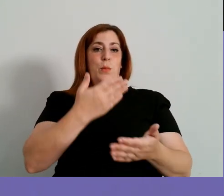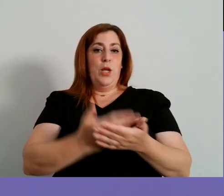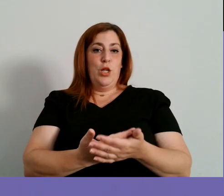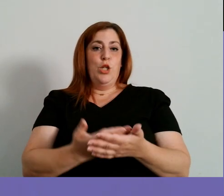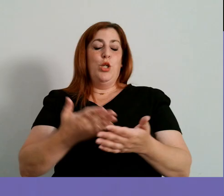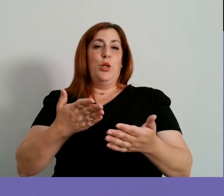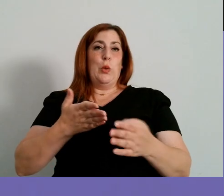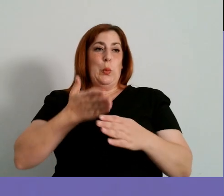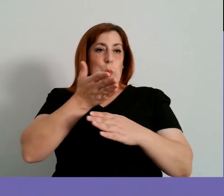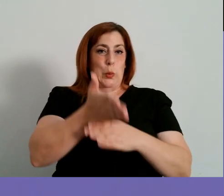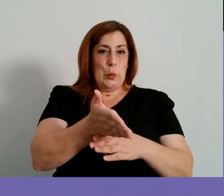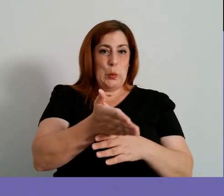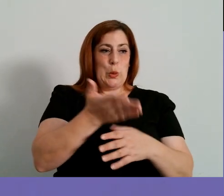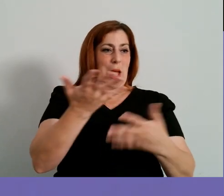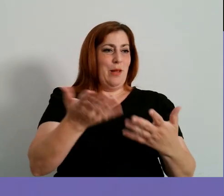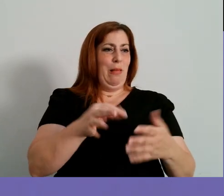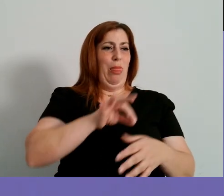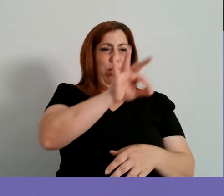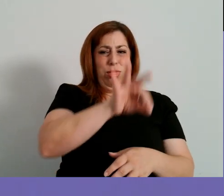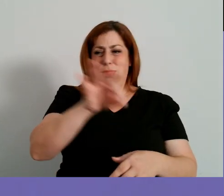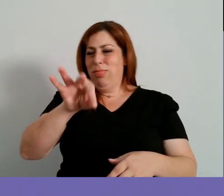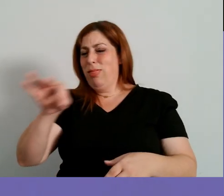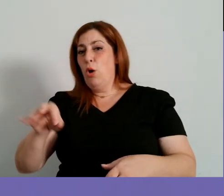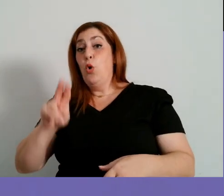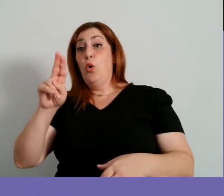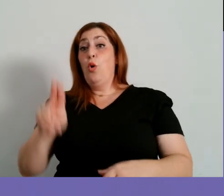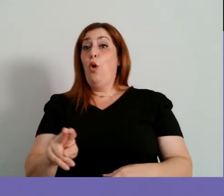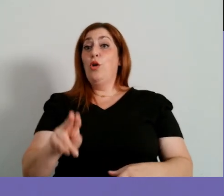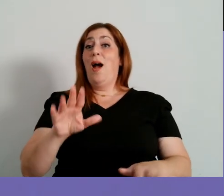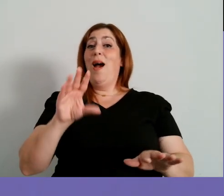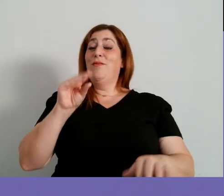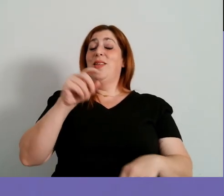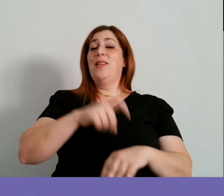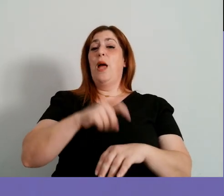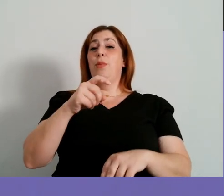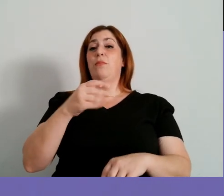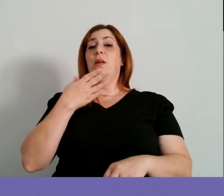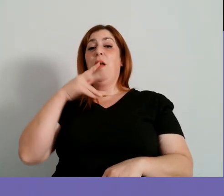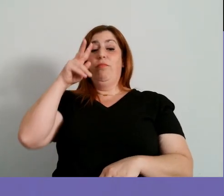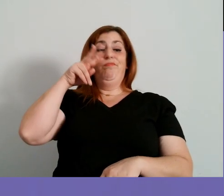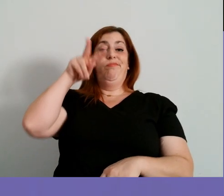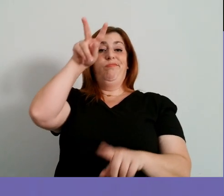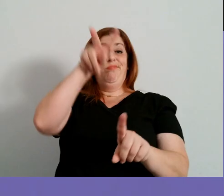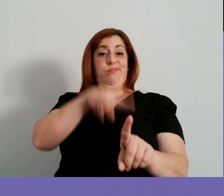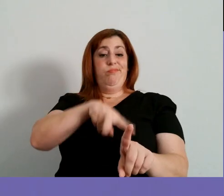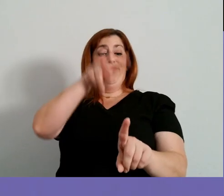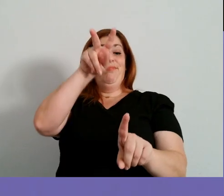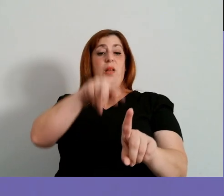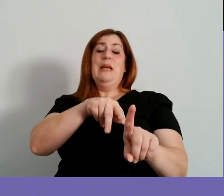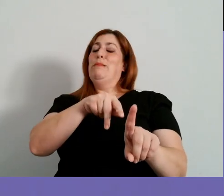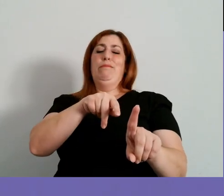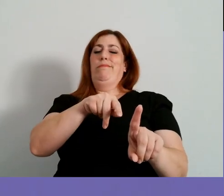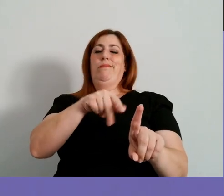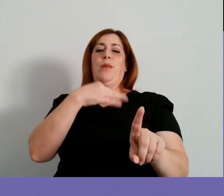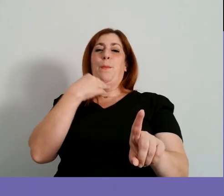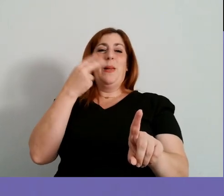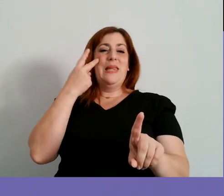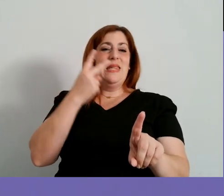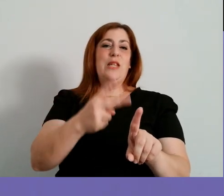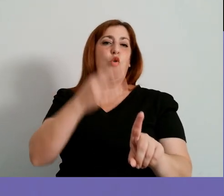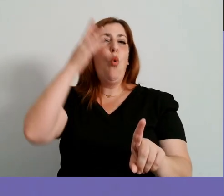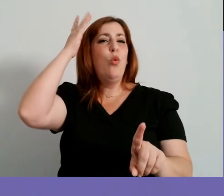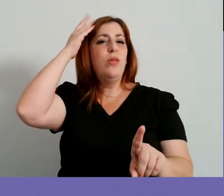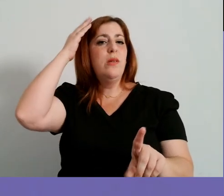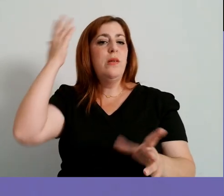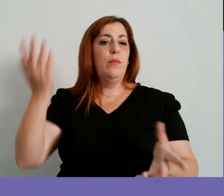have to look a certain way to seem trustworthy. This again goes for a lot of different sectors that we're talking about